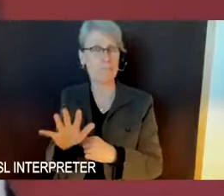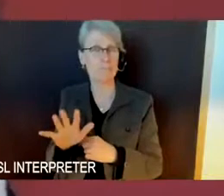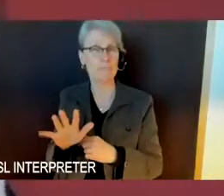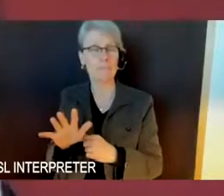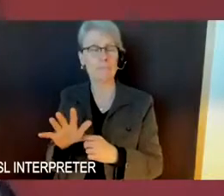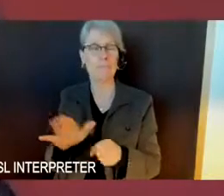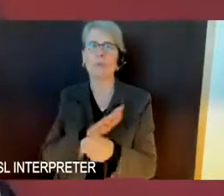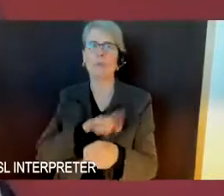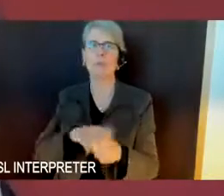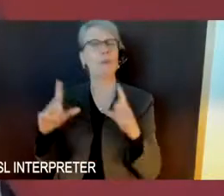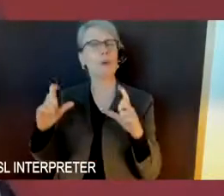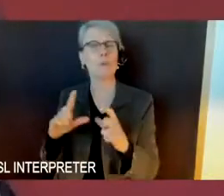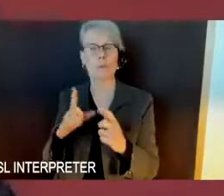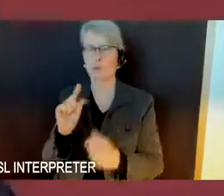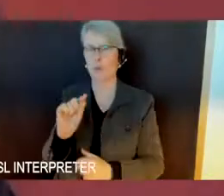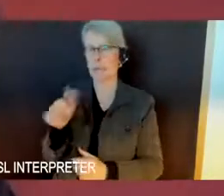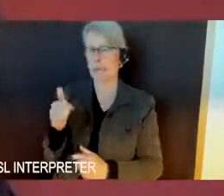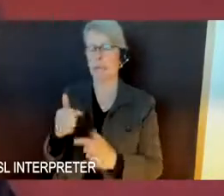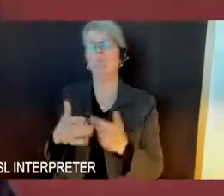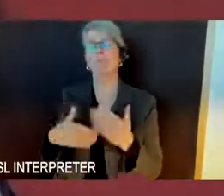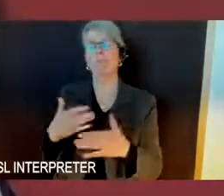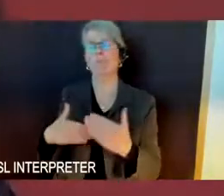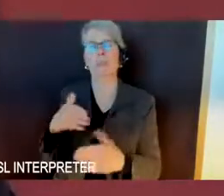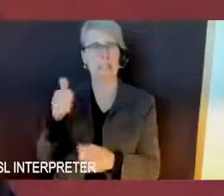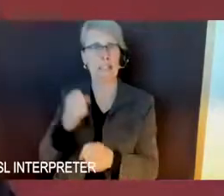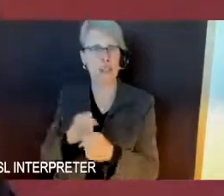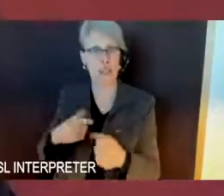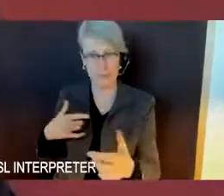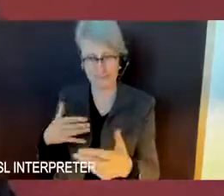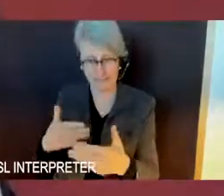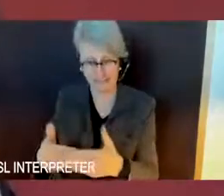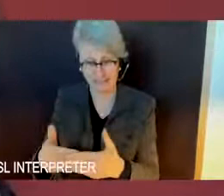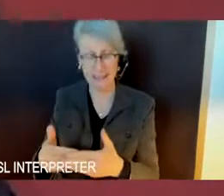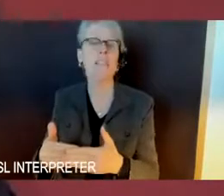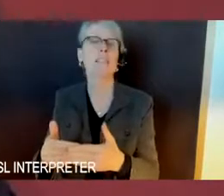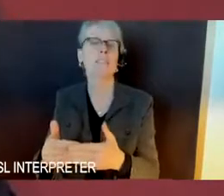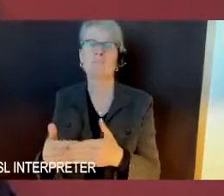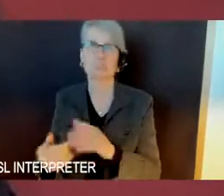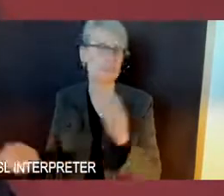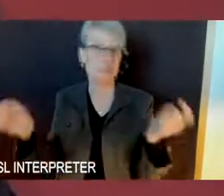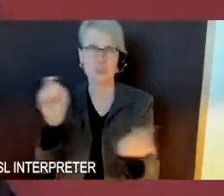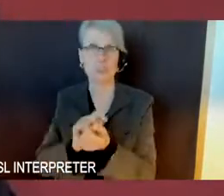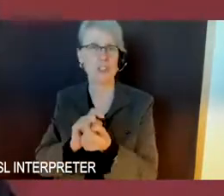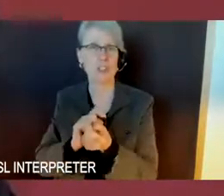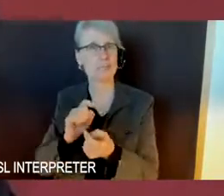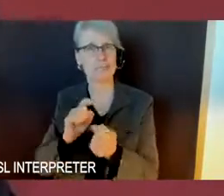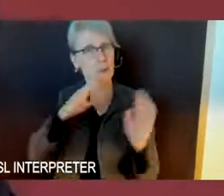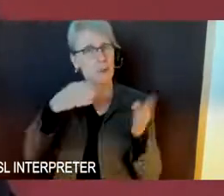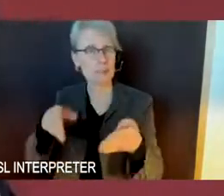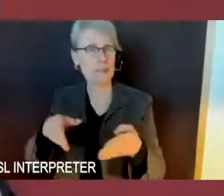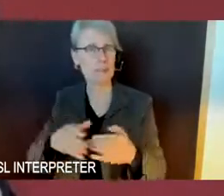2010 maybe, when I was working full-time as a photographer. And 10 years later now, I've really shifted